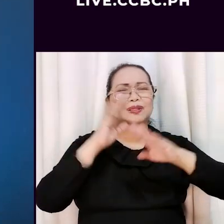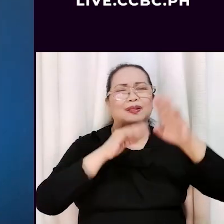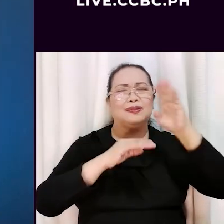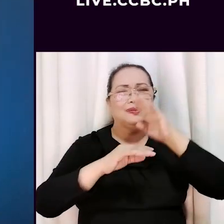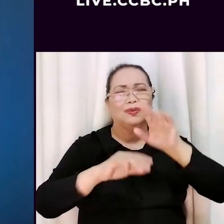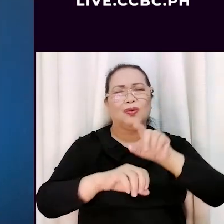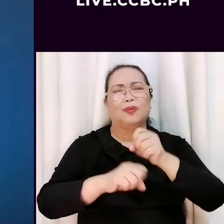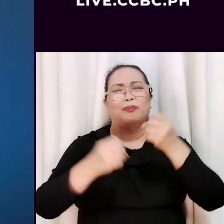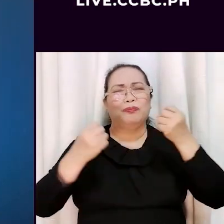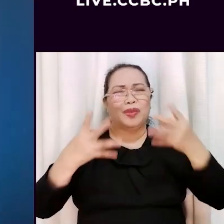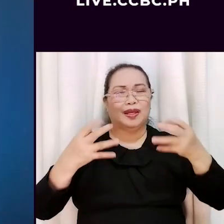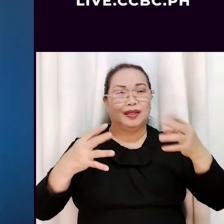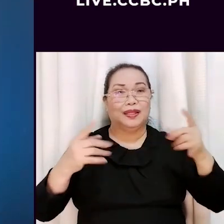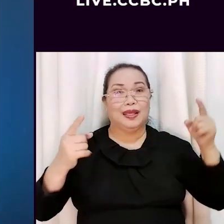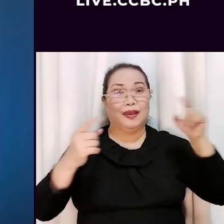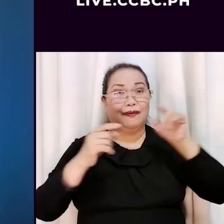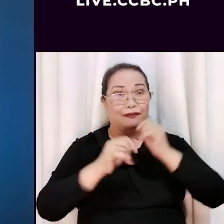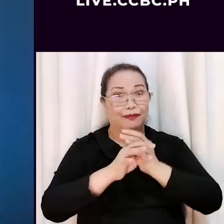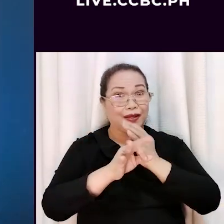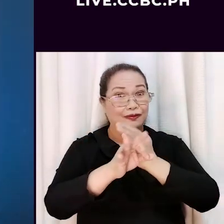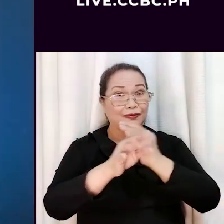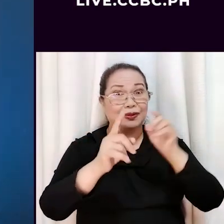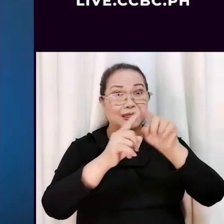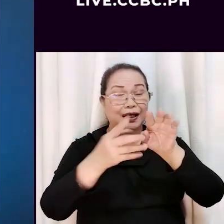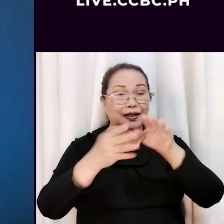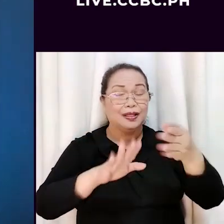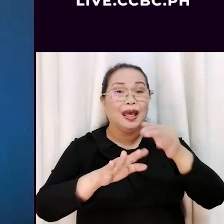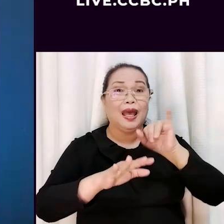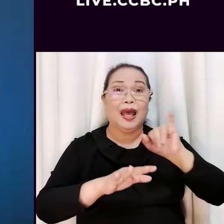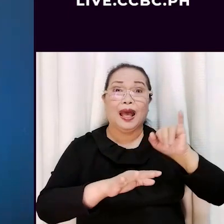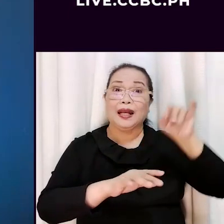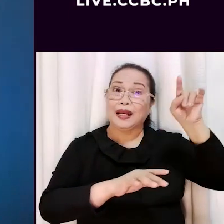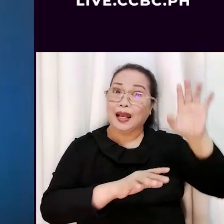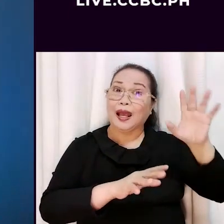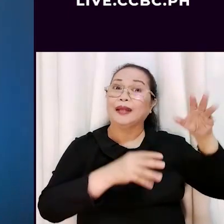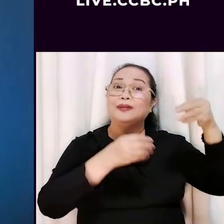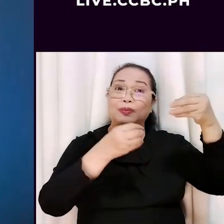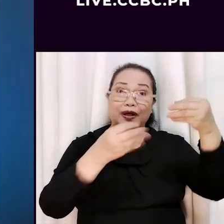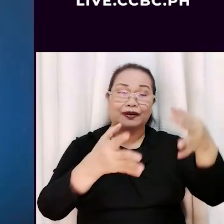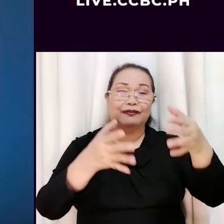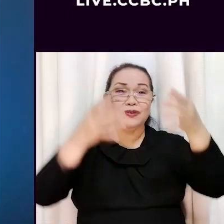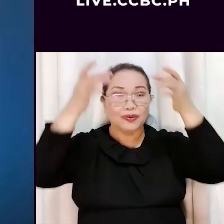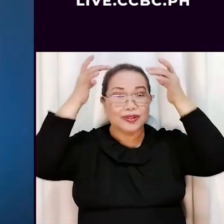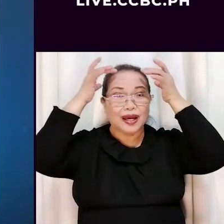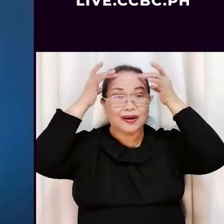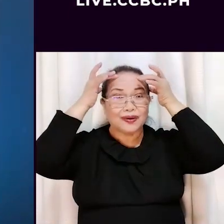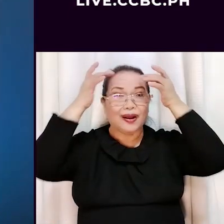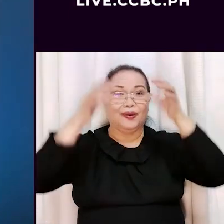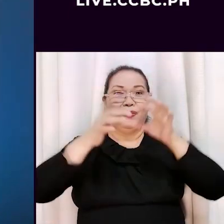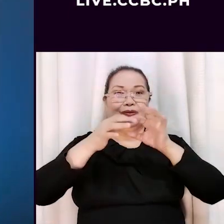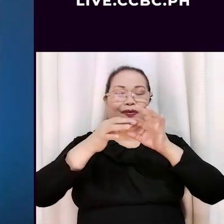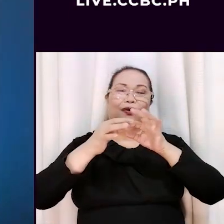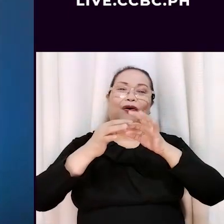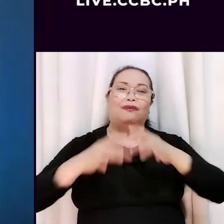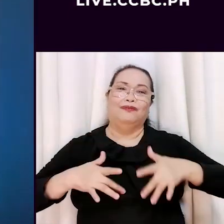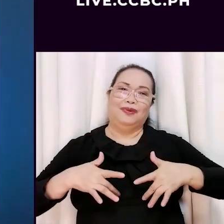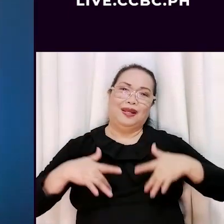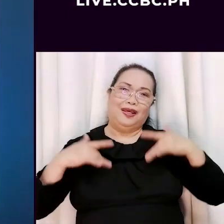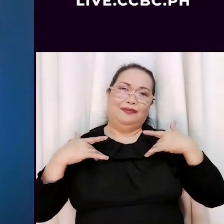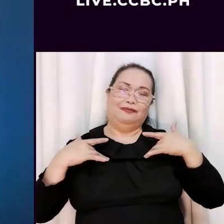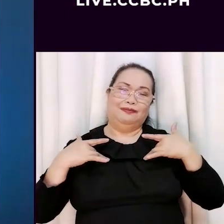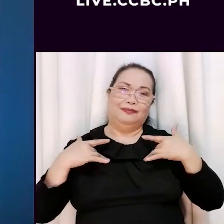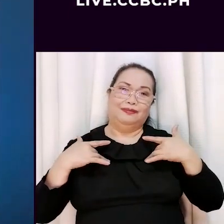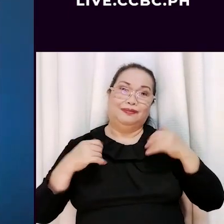faithful until death, and I will give you the crown of life.